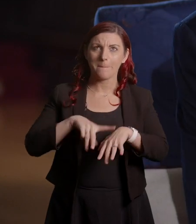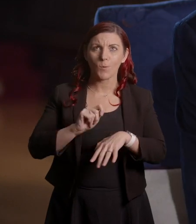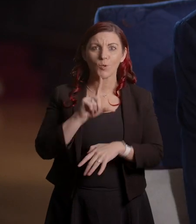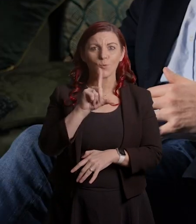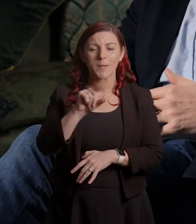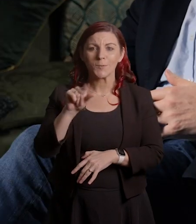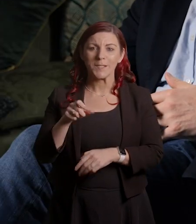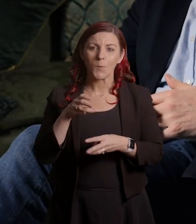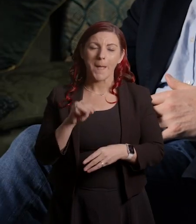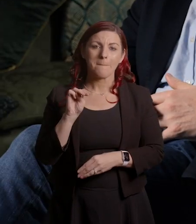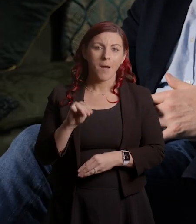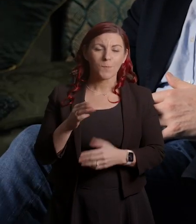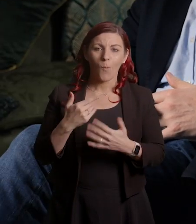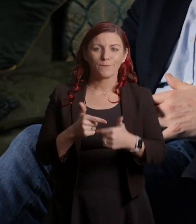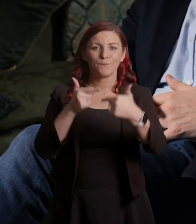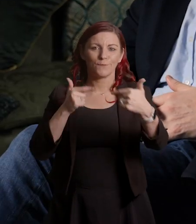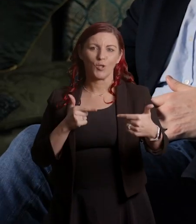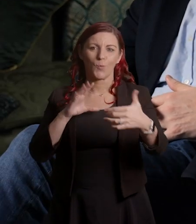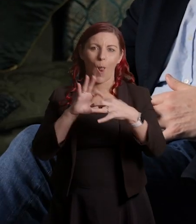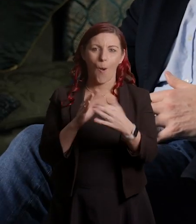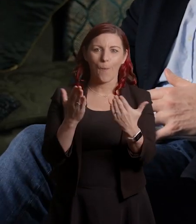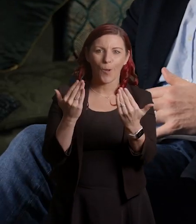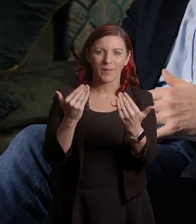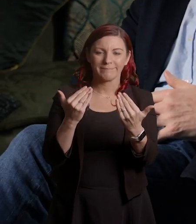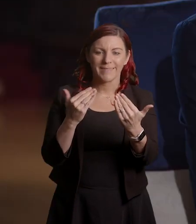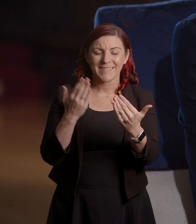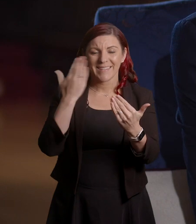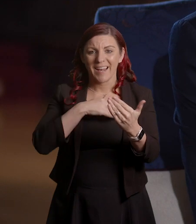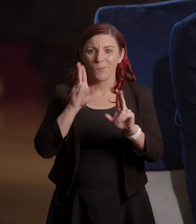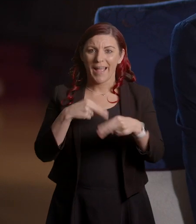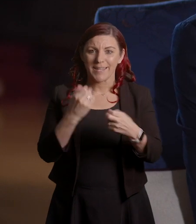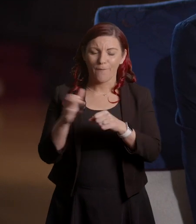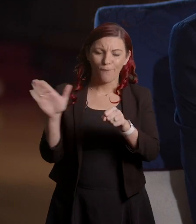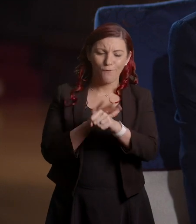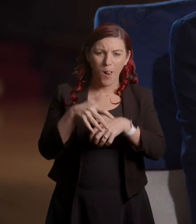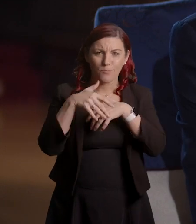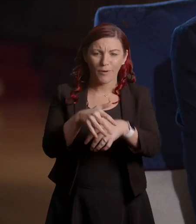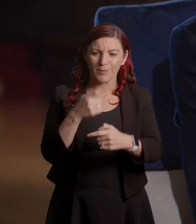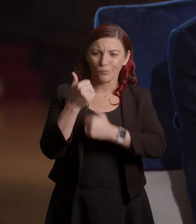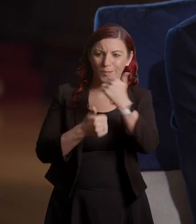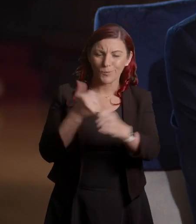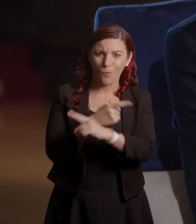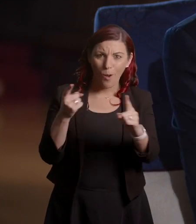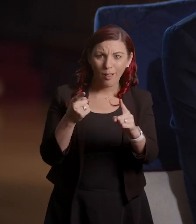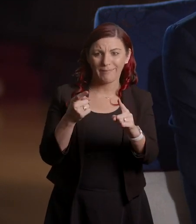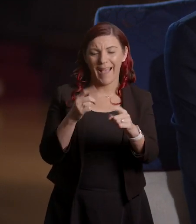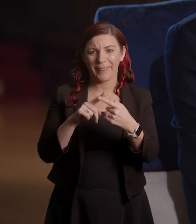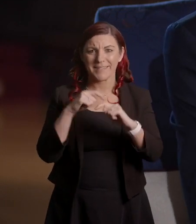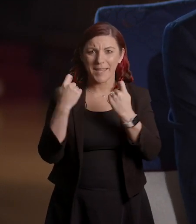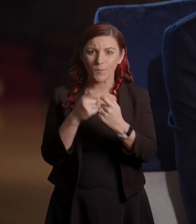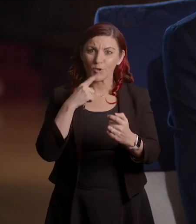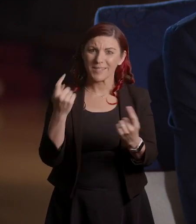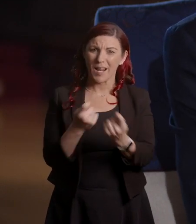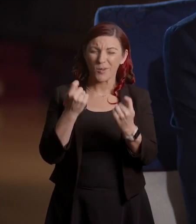is a virtual homecoming. Sadly, we can't obviously have a big crowd here to congratulate you both and the whole team on the huge success. I'm